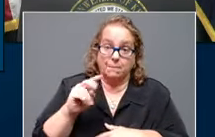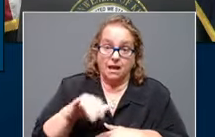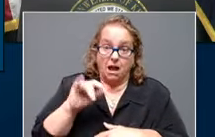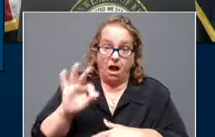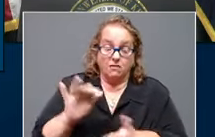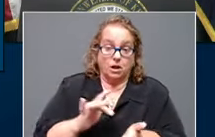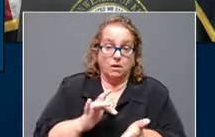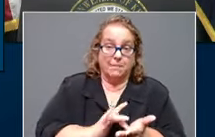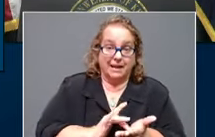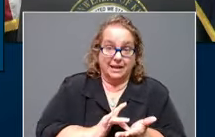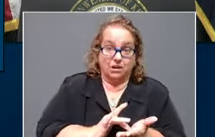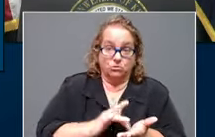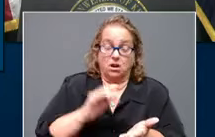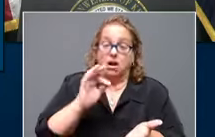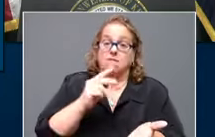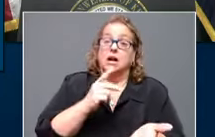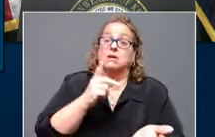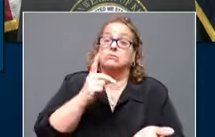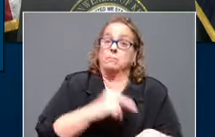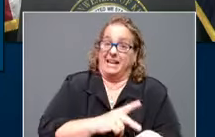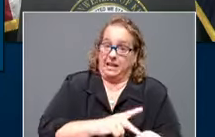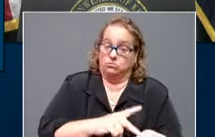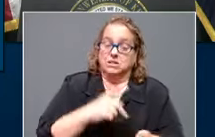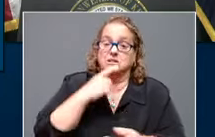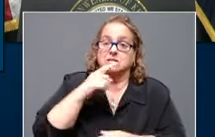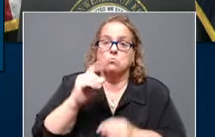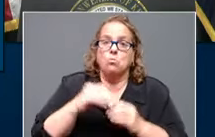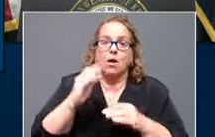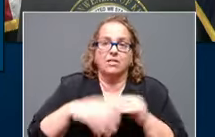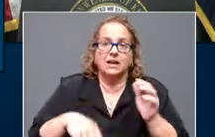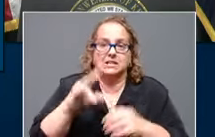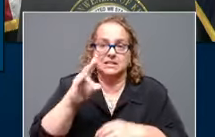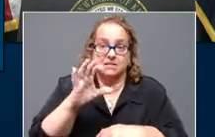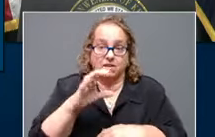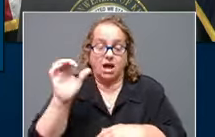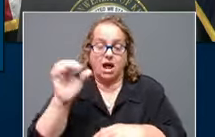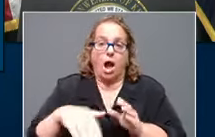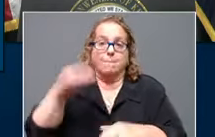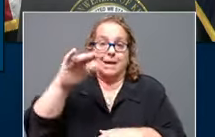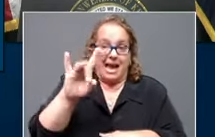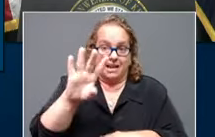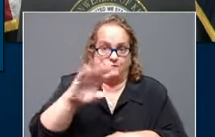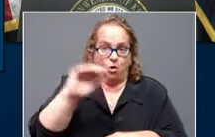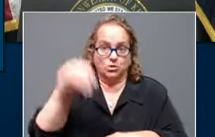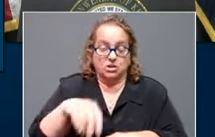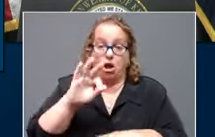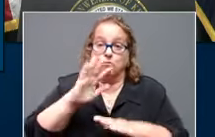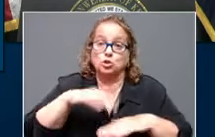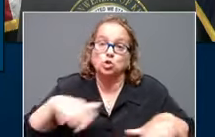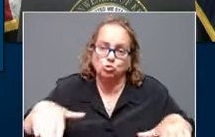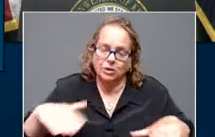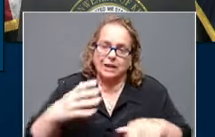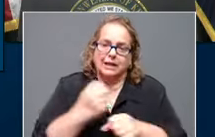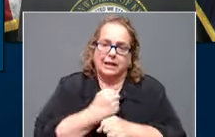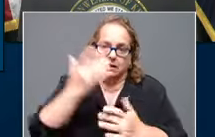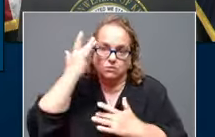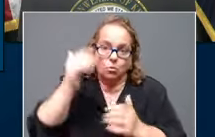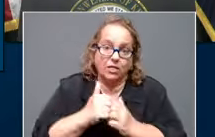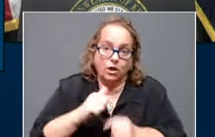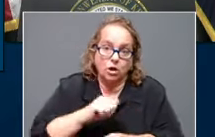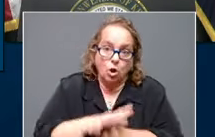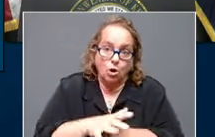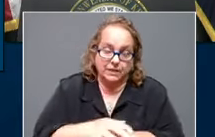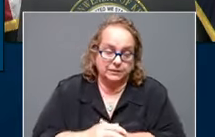we're going to be able to hear him. I'd like to introduce Dr. Scotty Day, Physician-in-Chief at Kentucky Children's Hospital. He's joining us